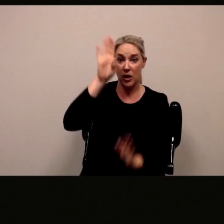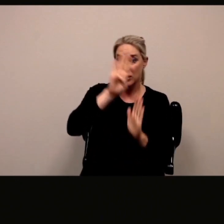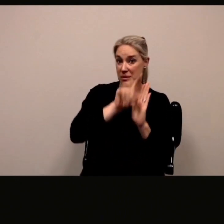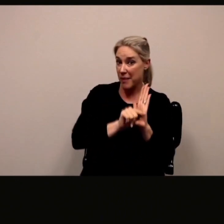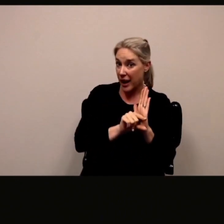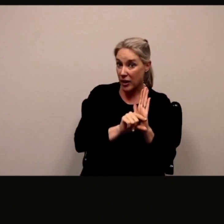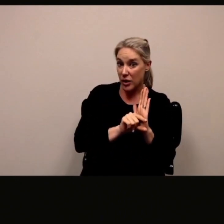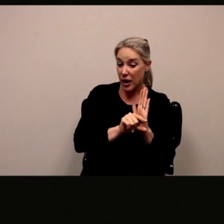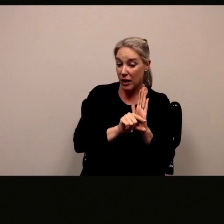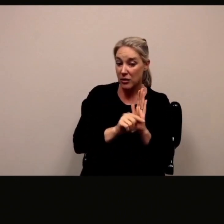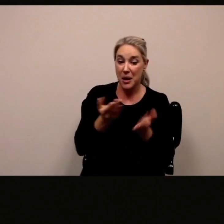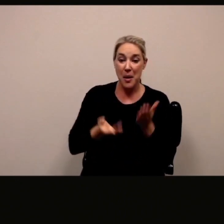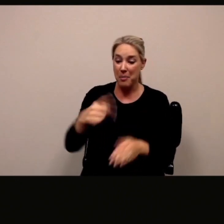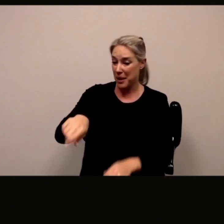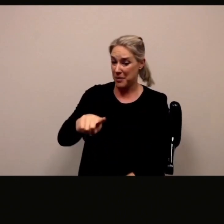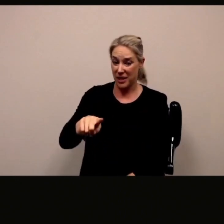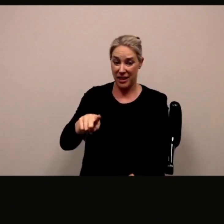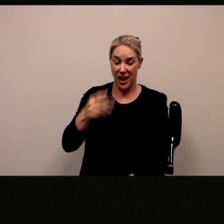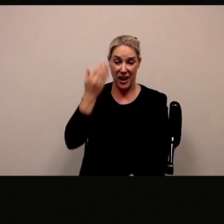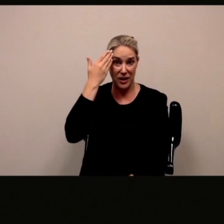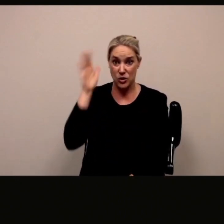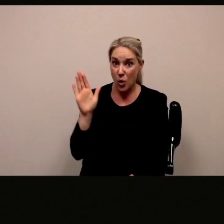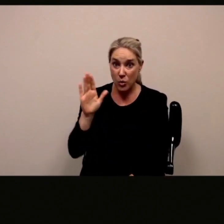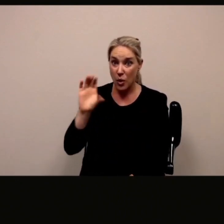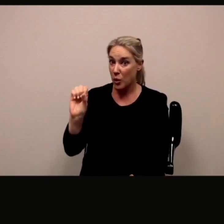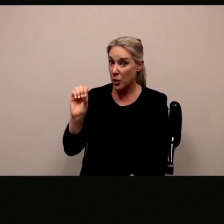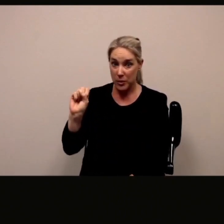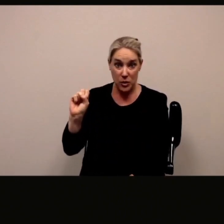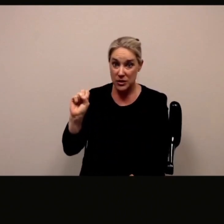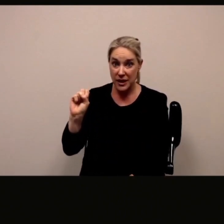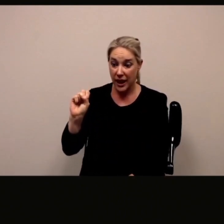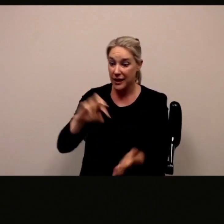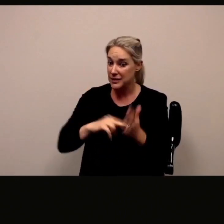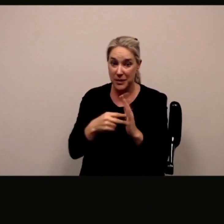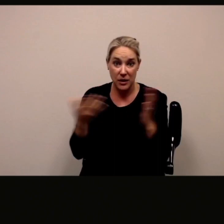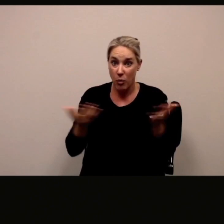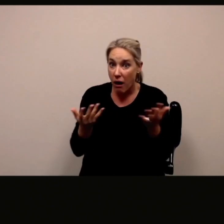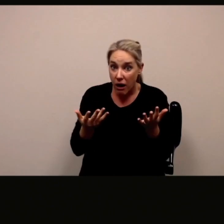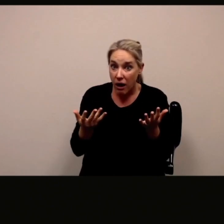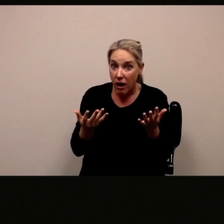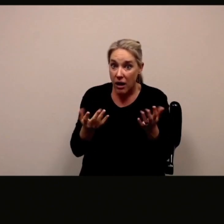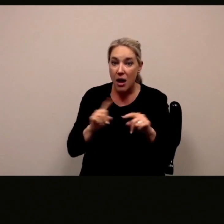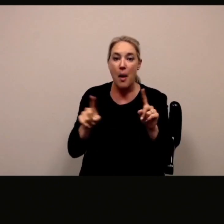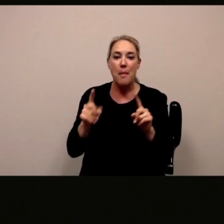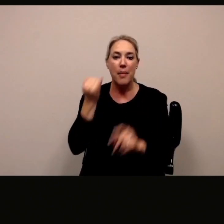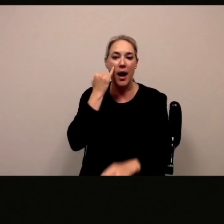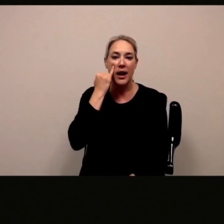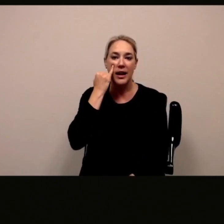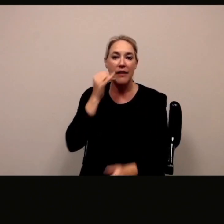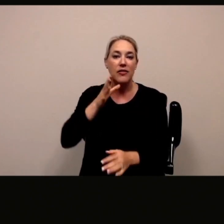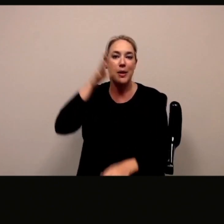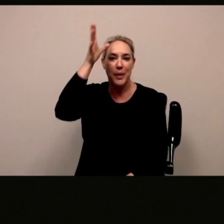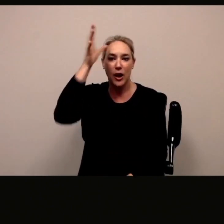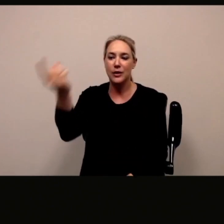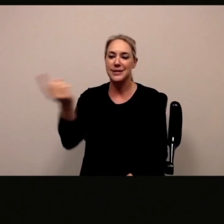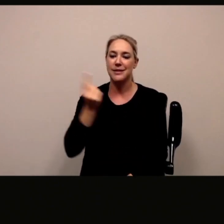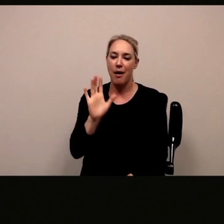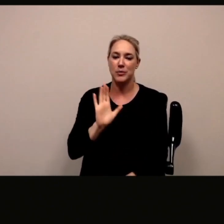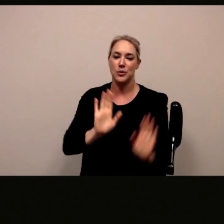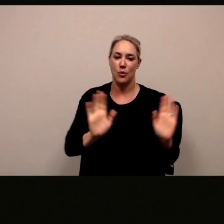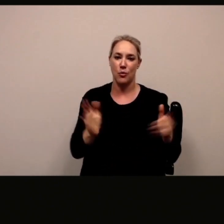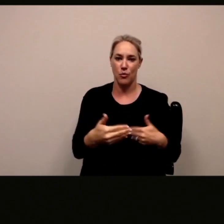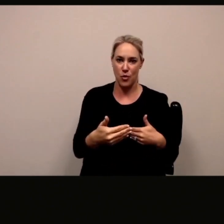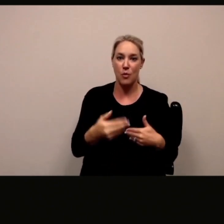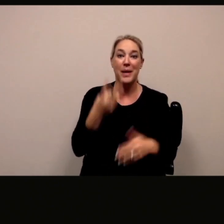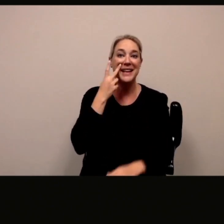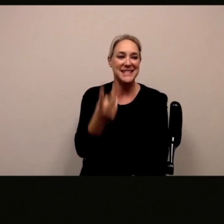know what computer science is when you say the term, but if they were to come in your room and see what it is, they know exactly what it is. So